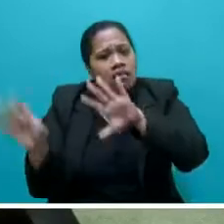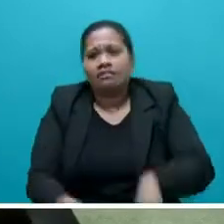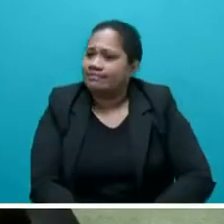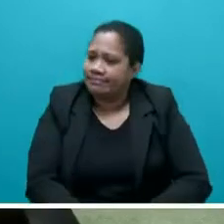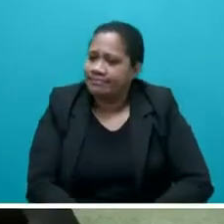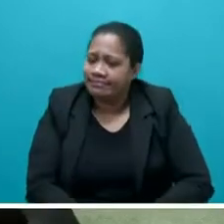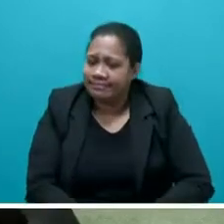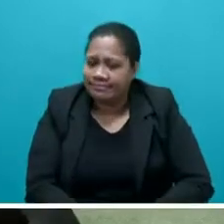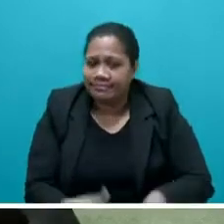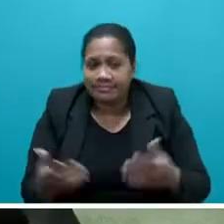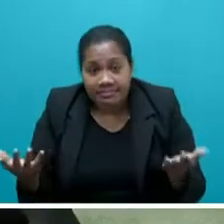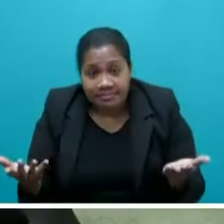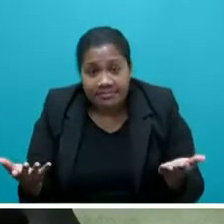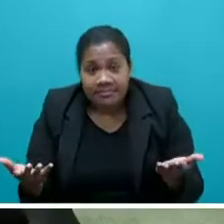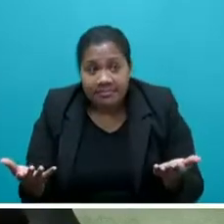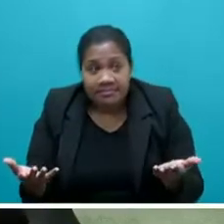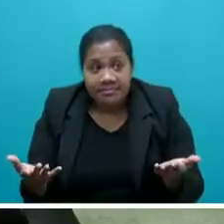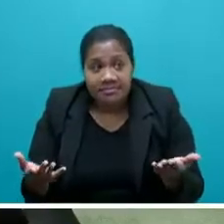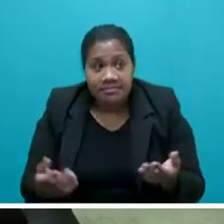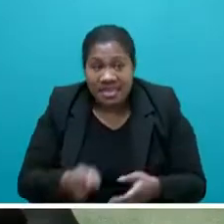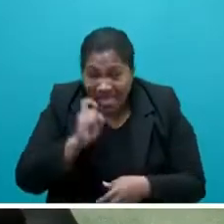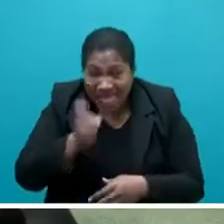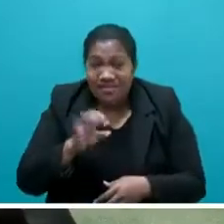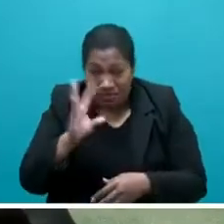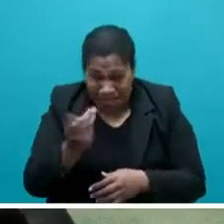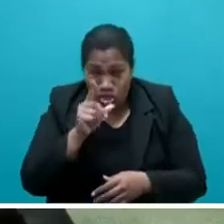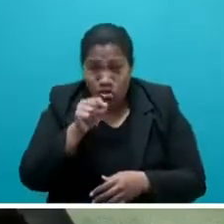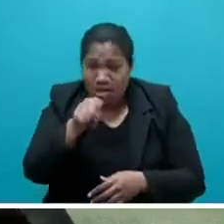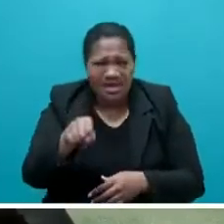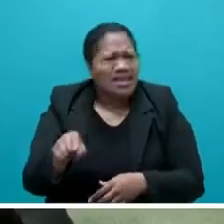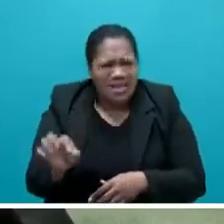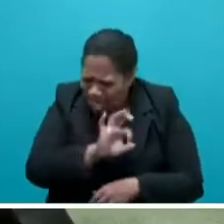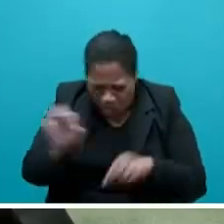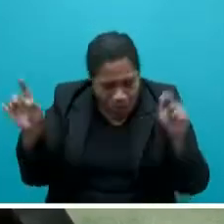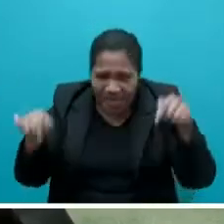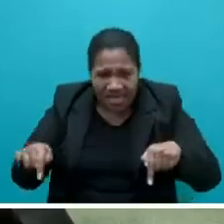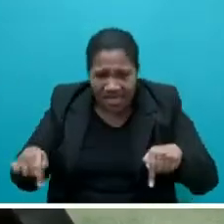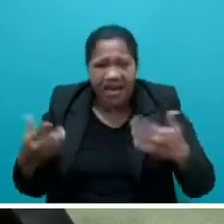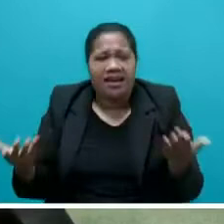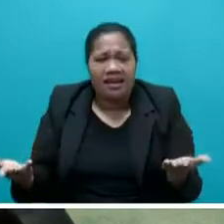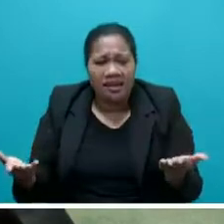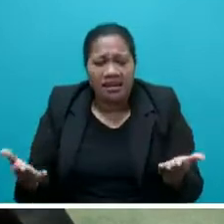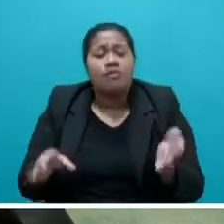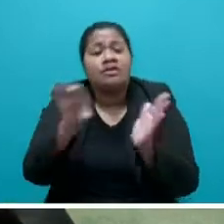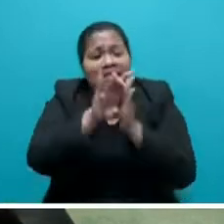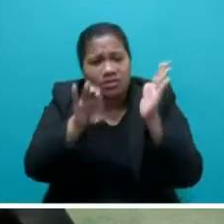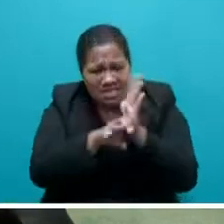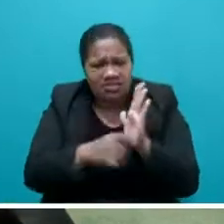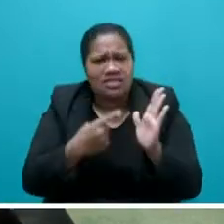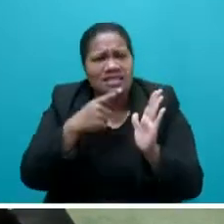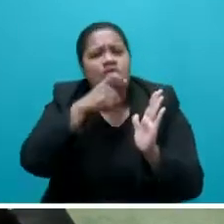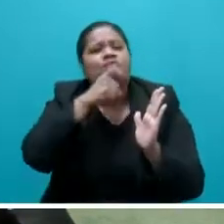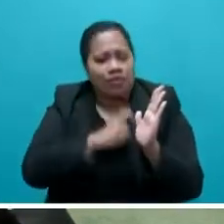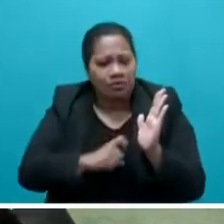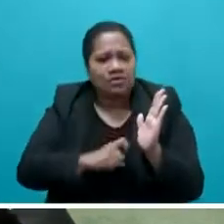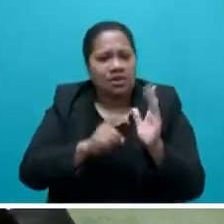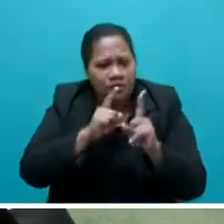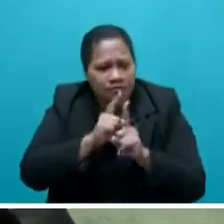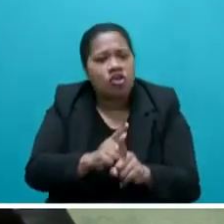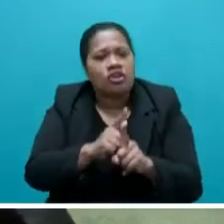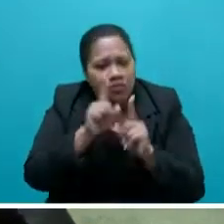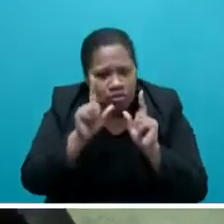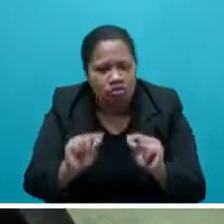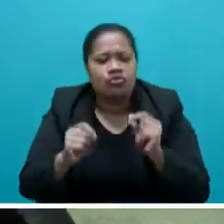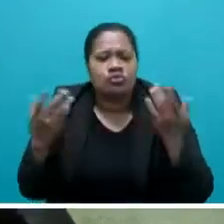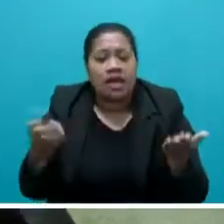they are so critical of it, they should not be here. They should not have participated in it. They should have not participated in elections. They should not have